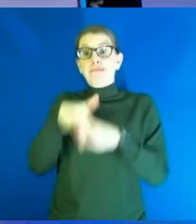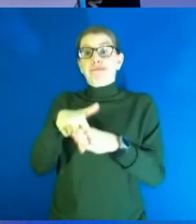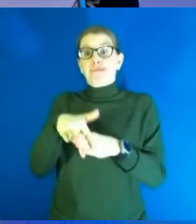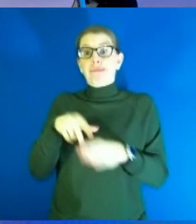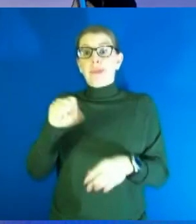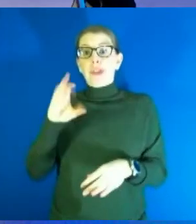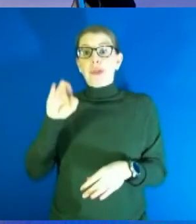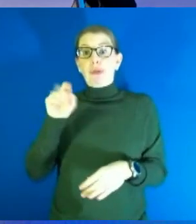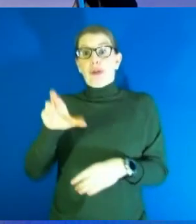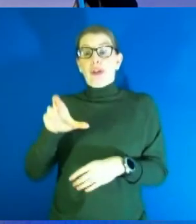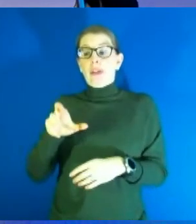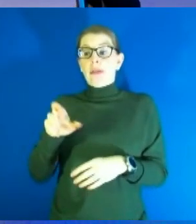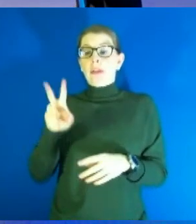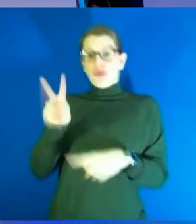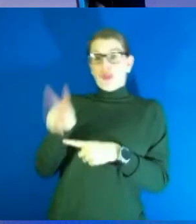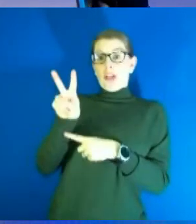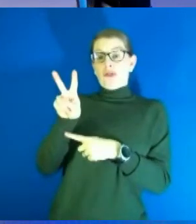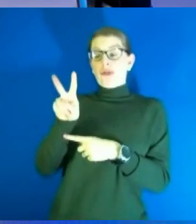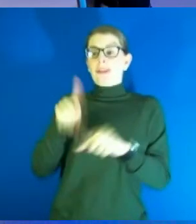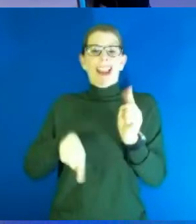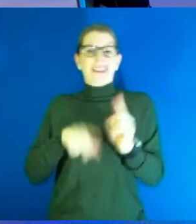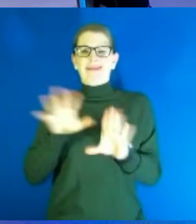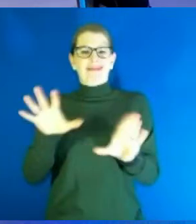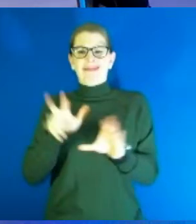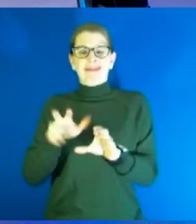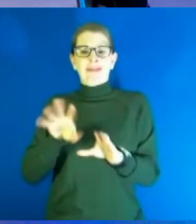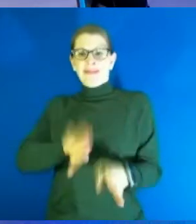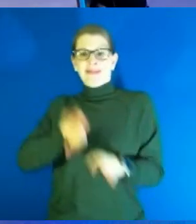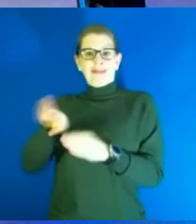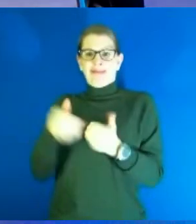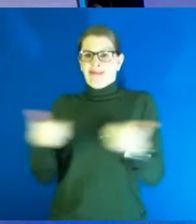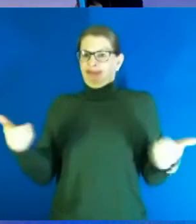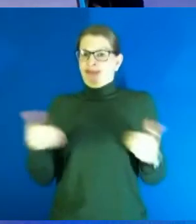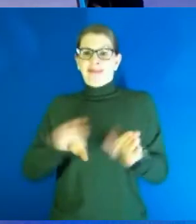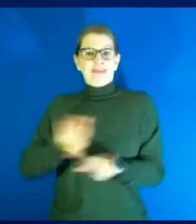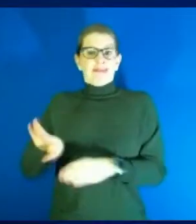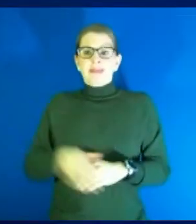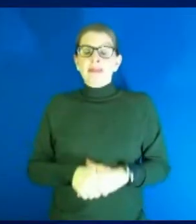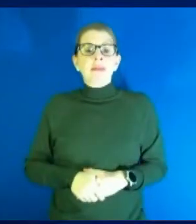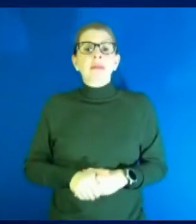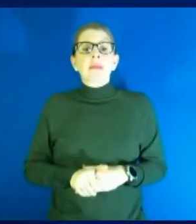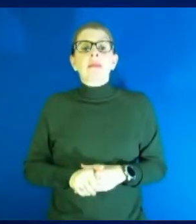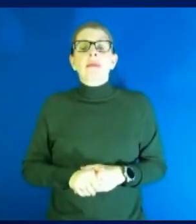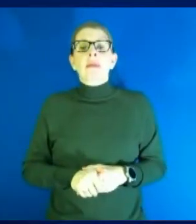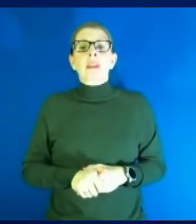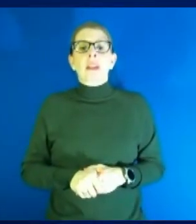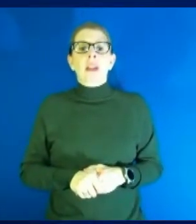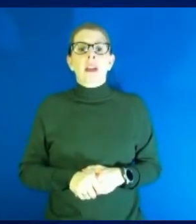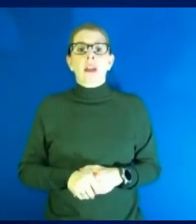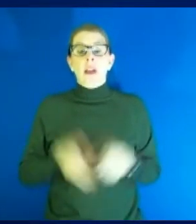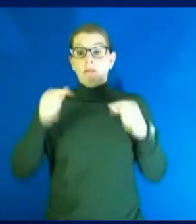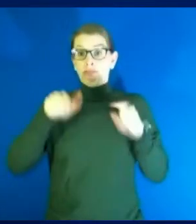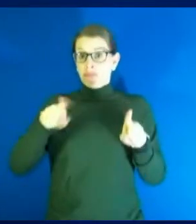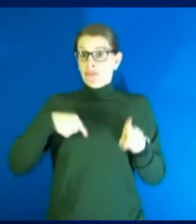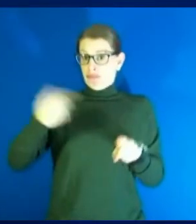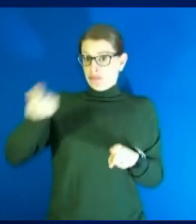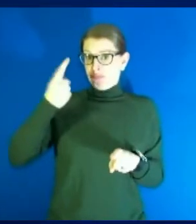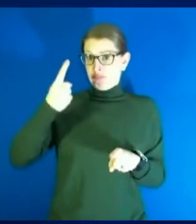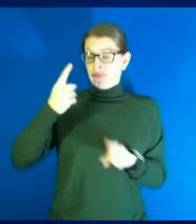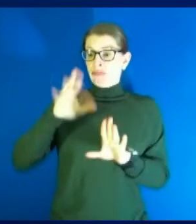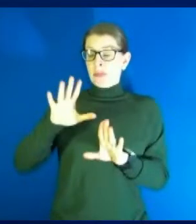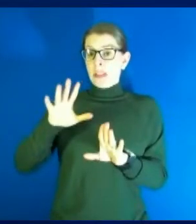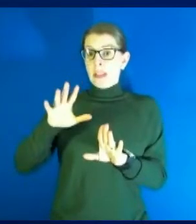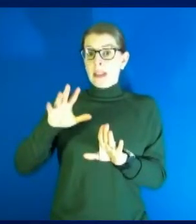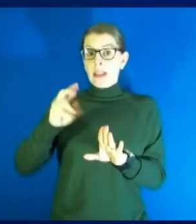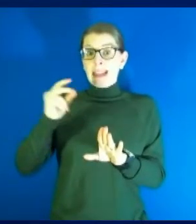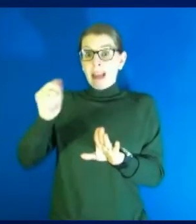judgment that we can be in the business of making and trying to factor into our decision making. So while I understand the kind of impulse behind the